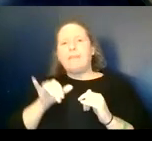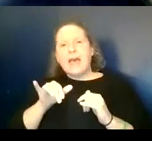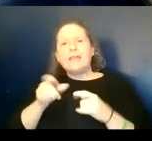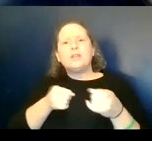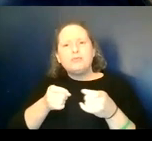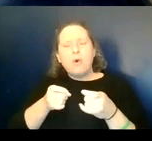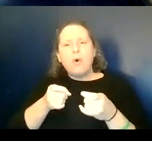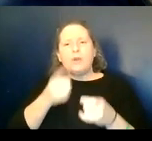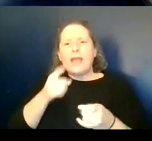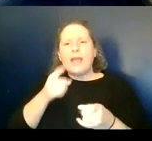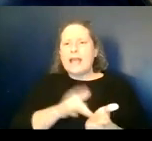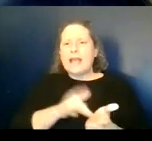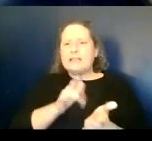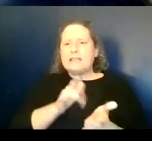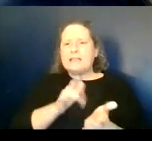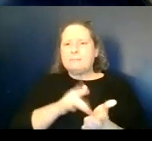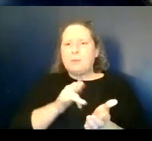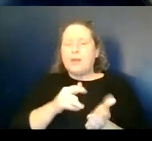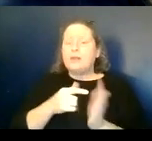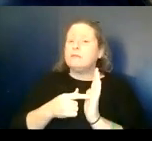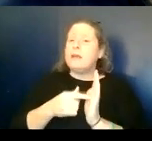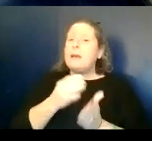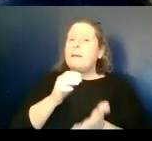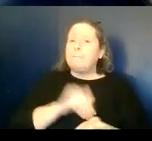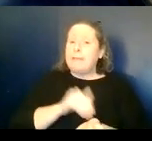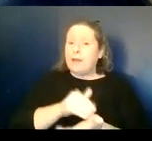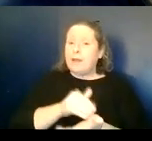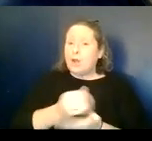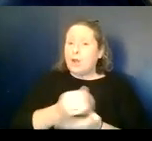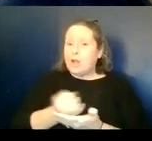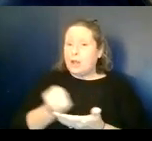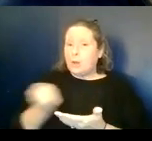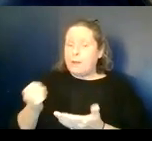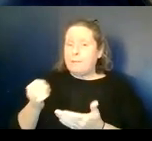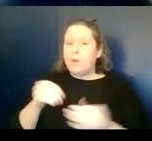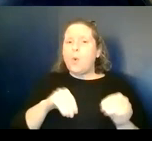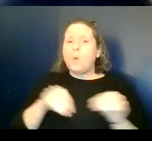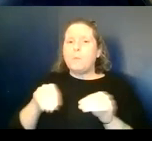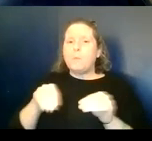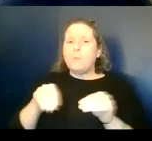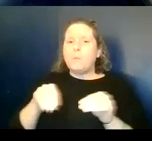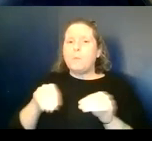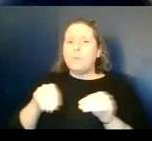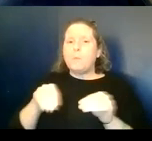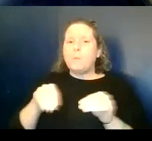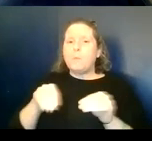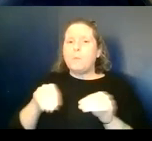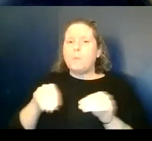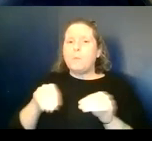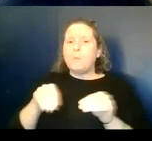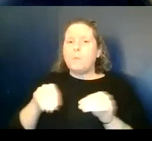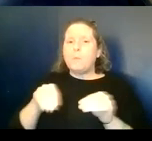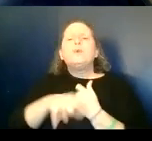as medical equipment or mobility aids. So threatening to take away medical equipment or aids